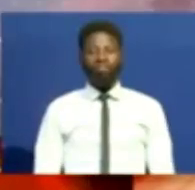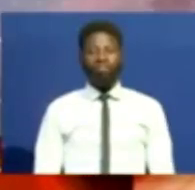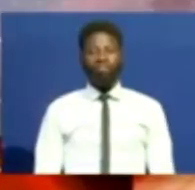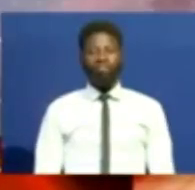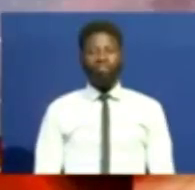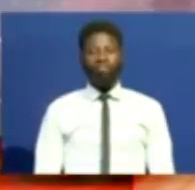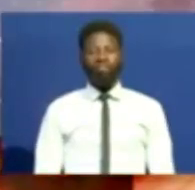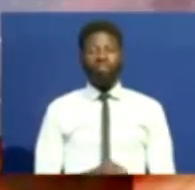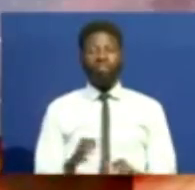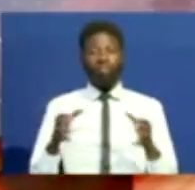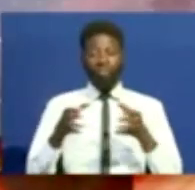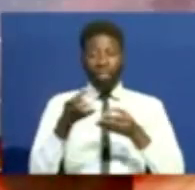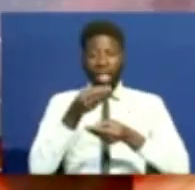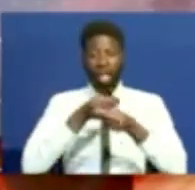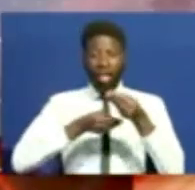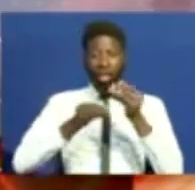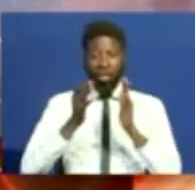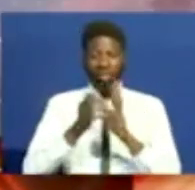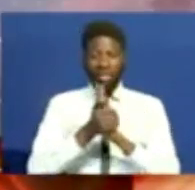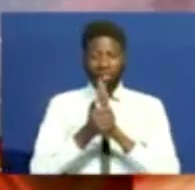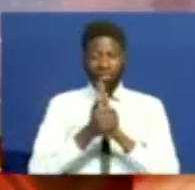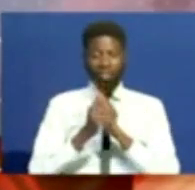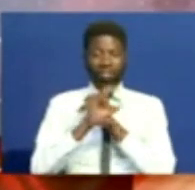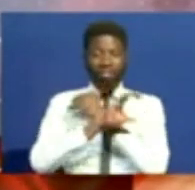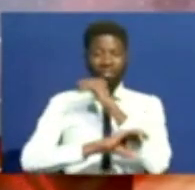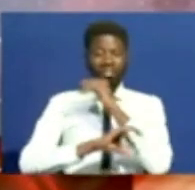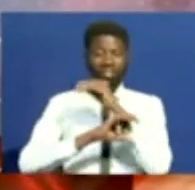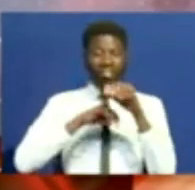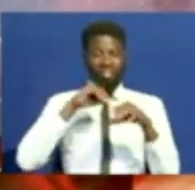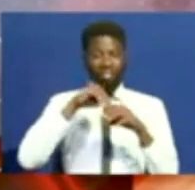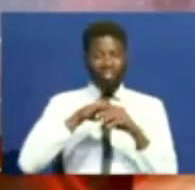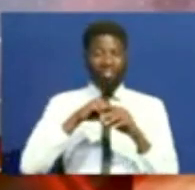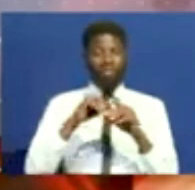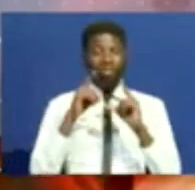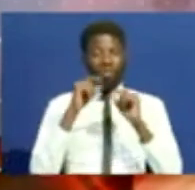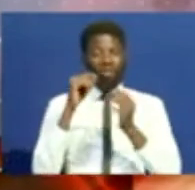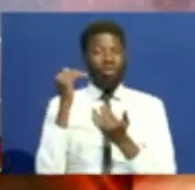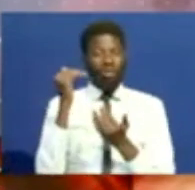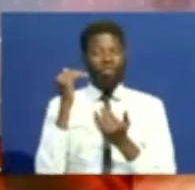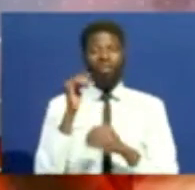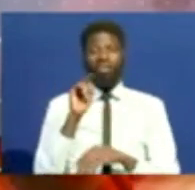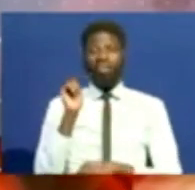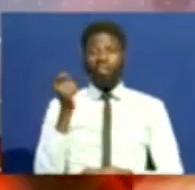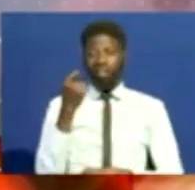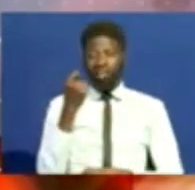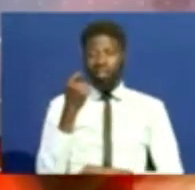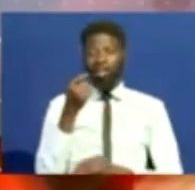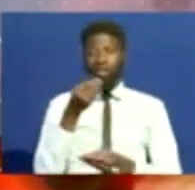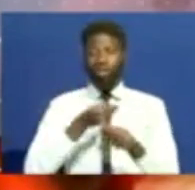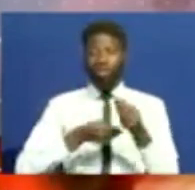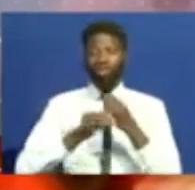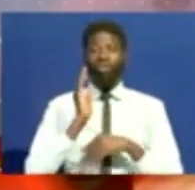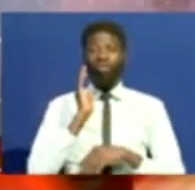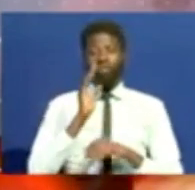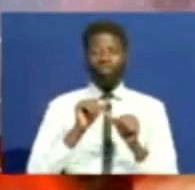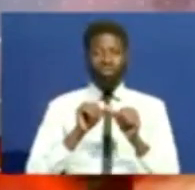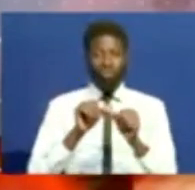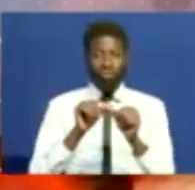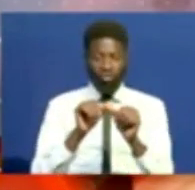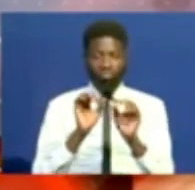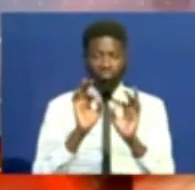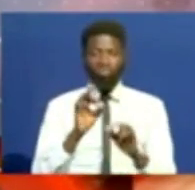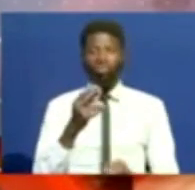Now, economists in the country have expressed optimism that the Kenyan economy will stabilize by 2024 if proactive